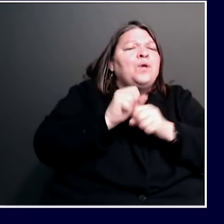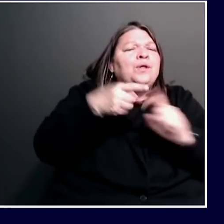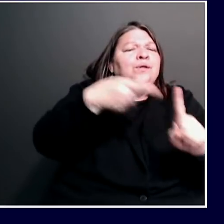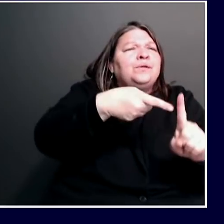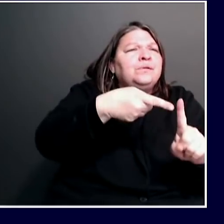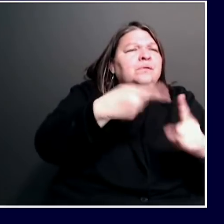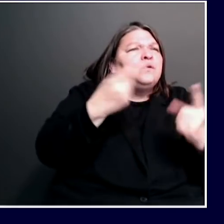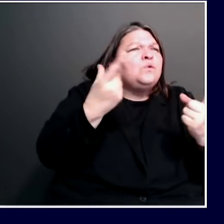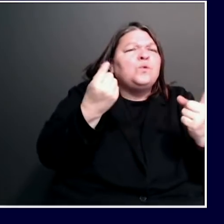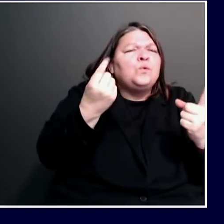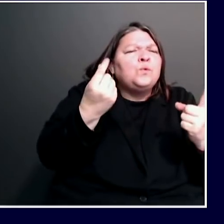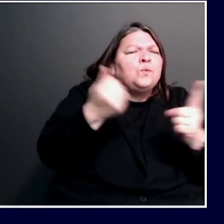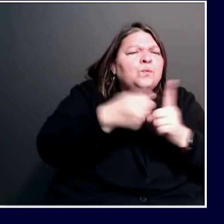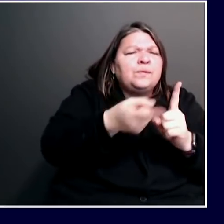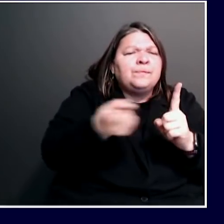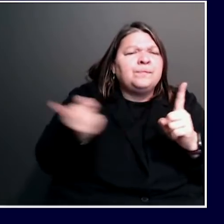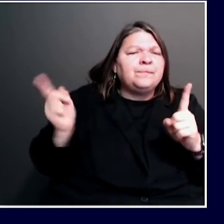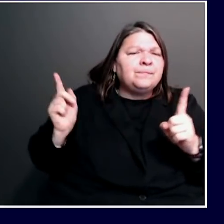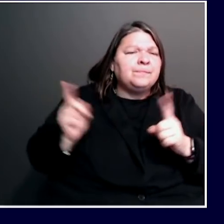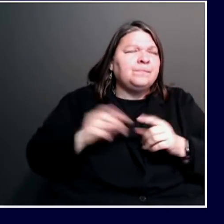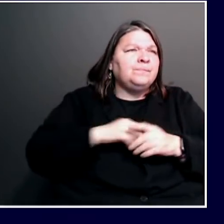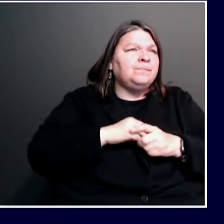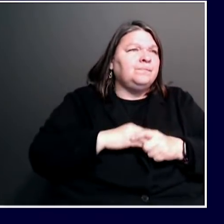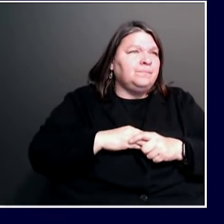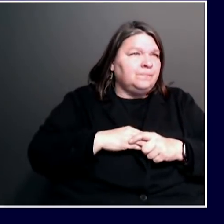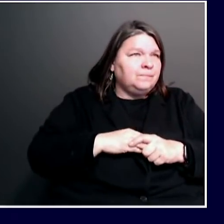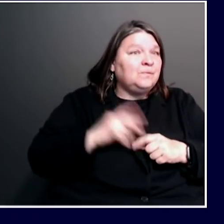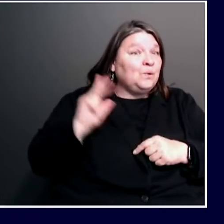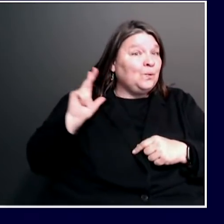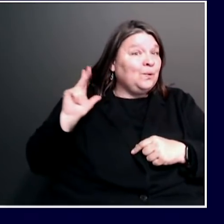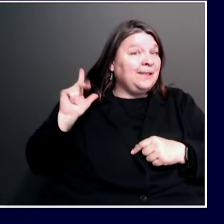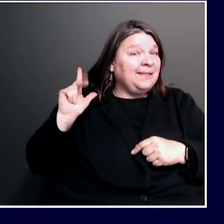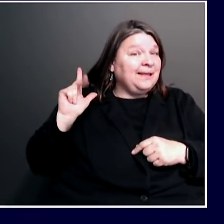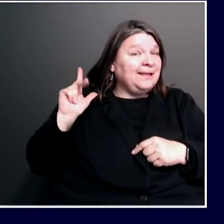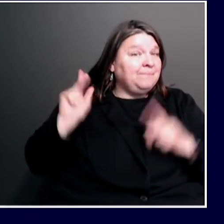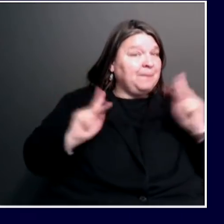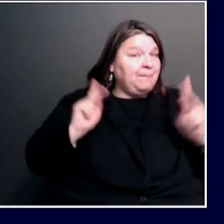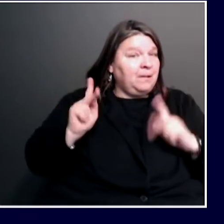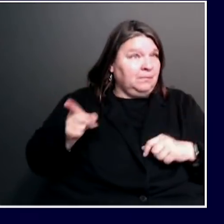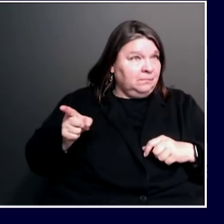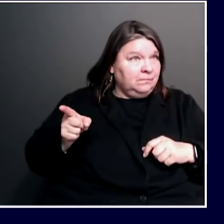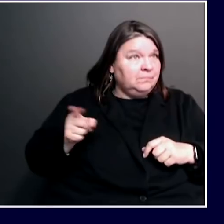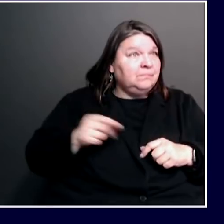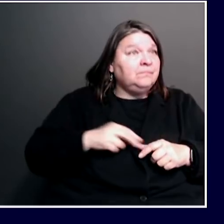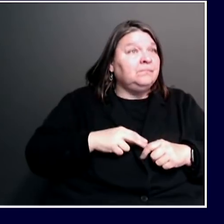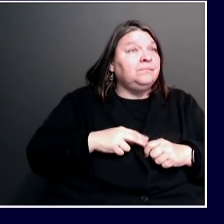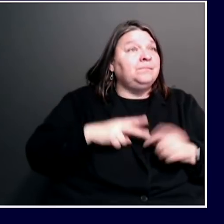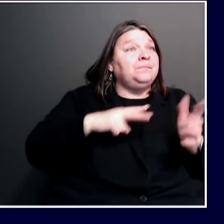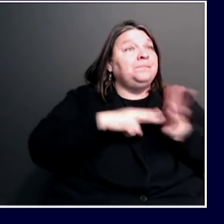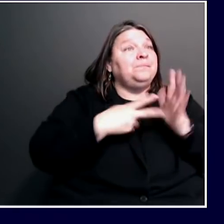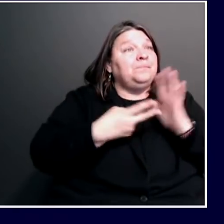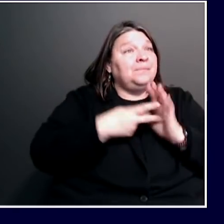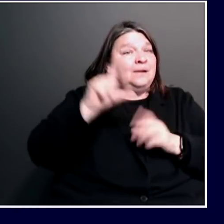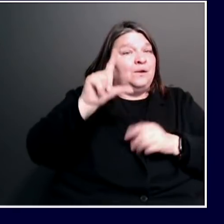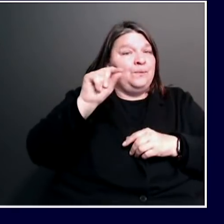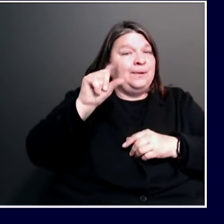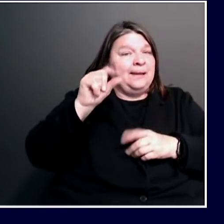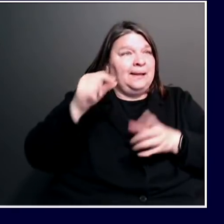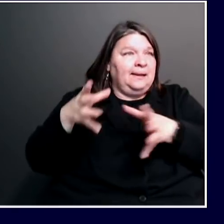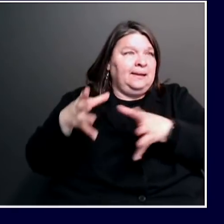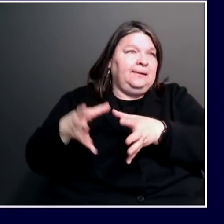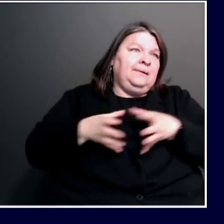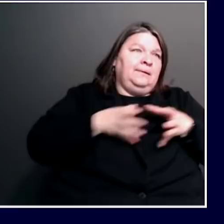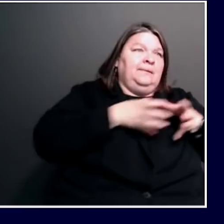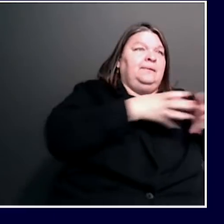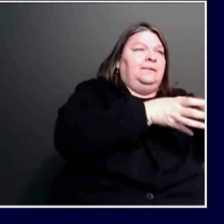now. 20 of them will be retained by the Maine CDC, and there's 3 others who may or may not stay on with